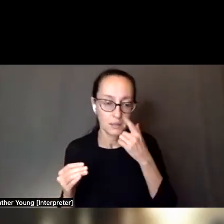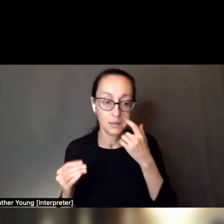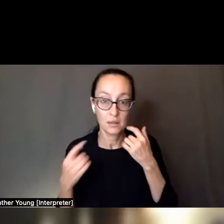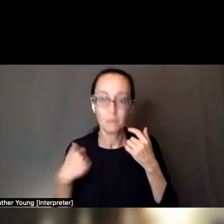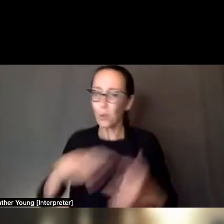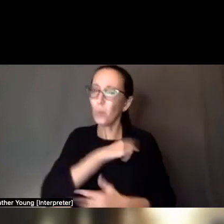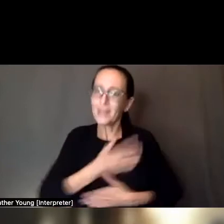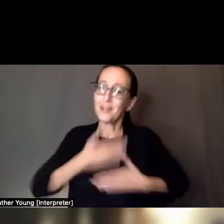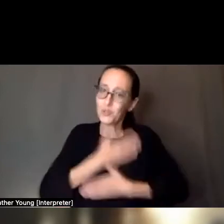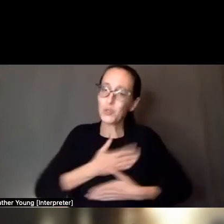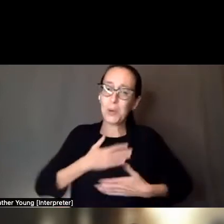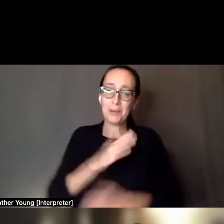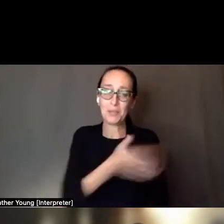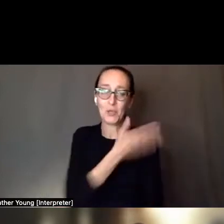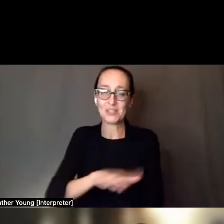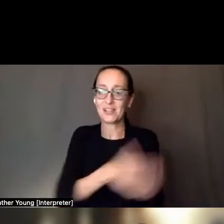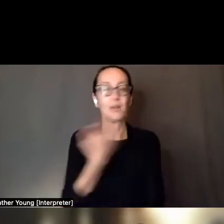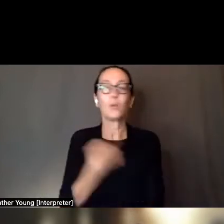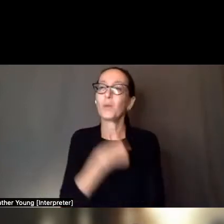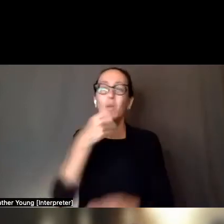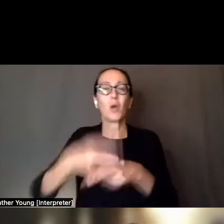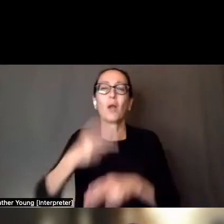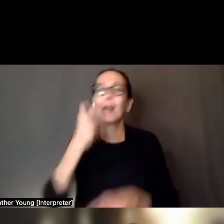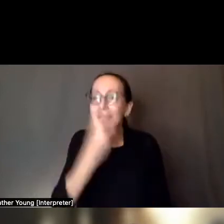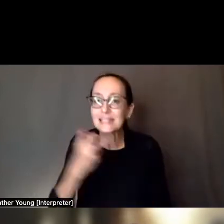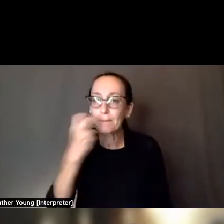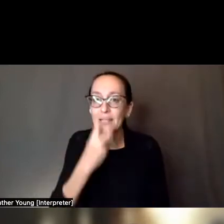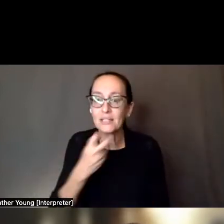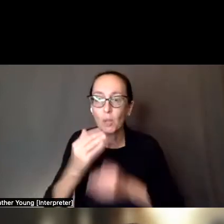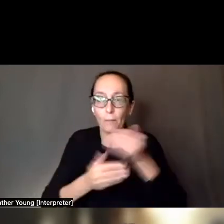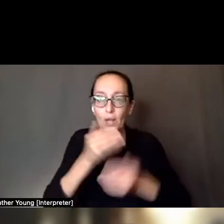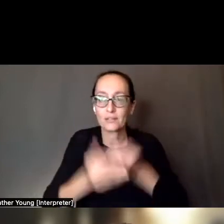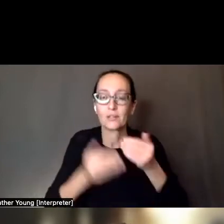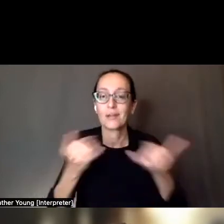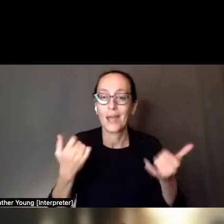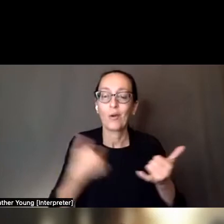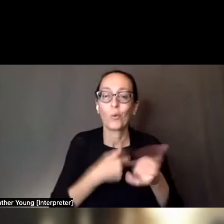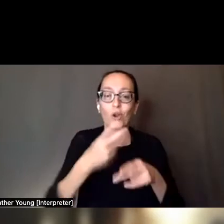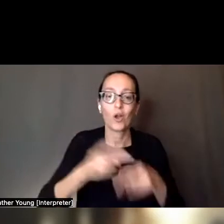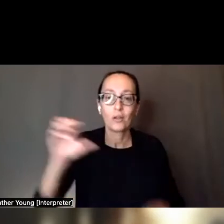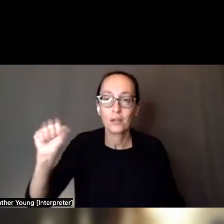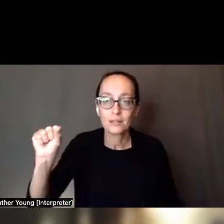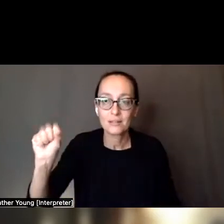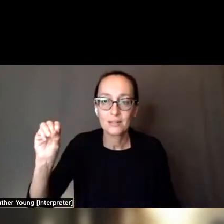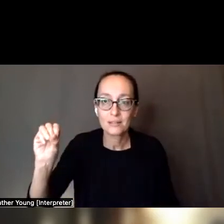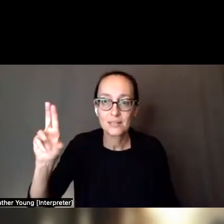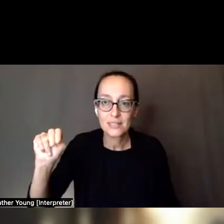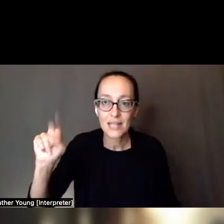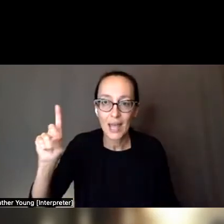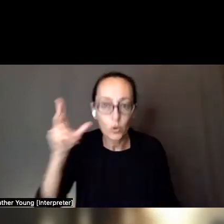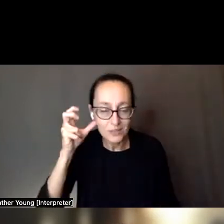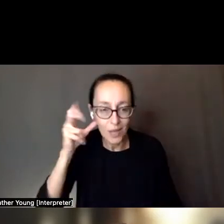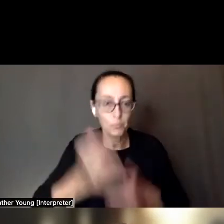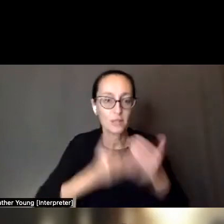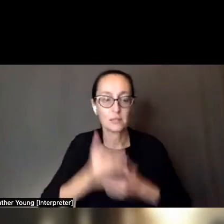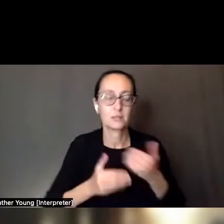music, and we don't call it a speech processor anymore. We call it a sound processor. And kids typically